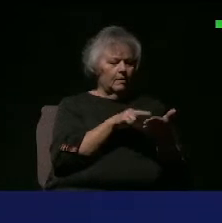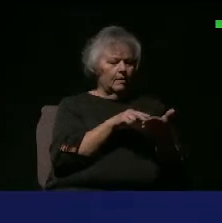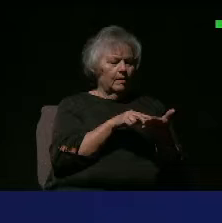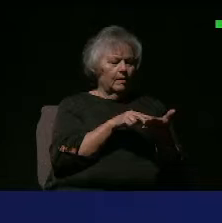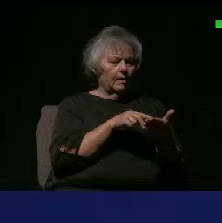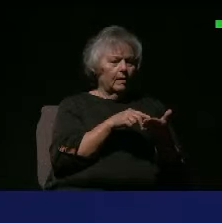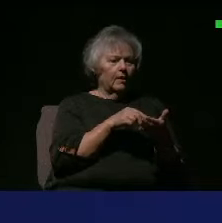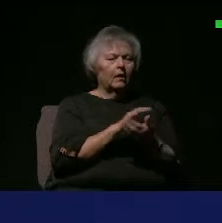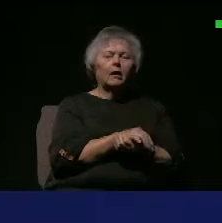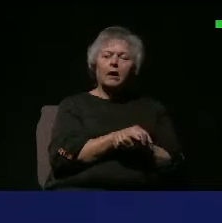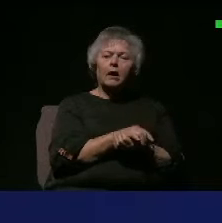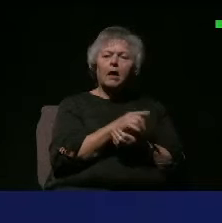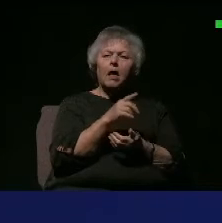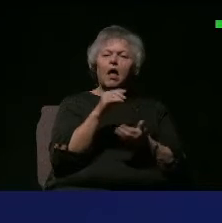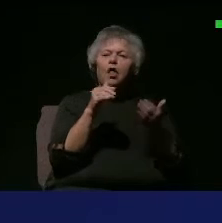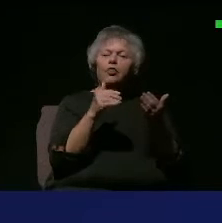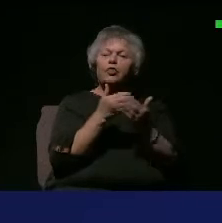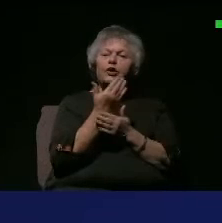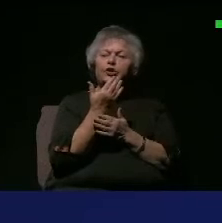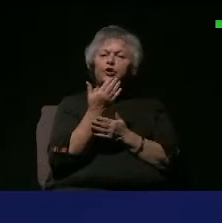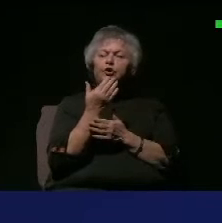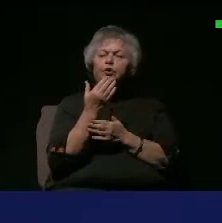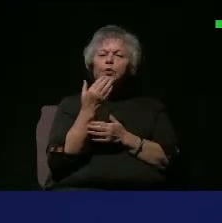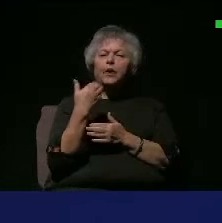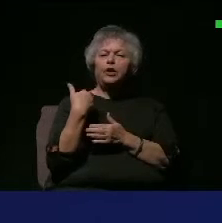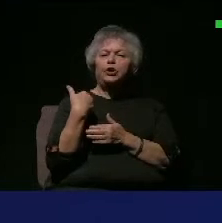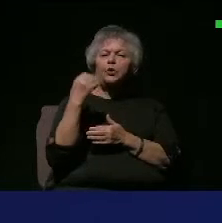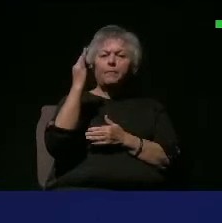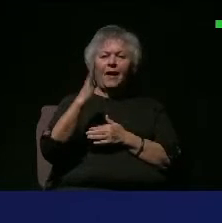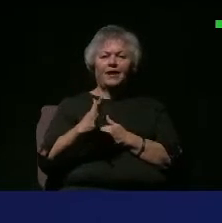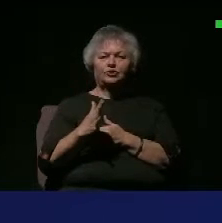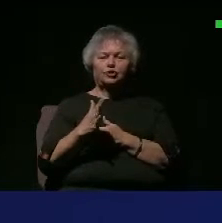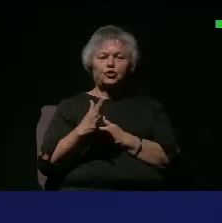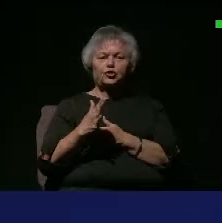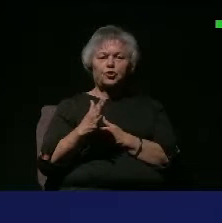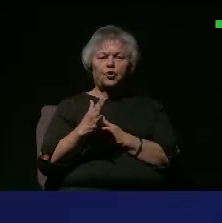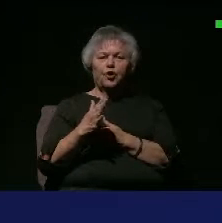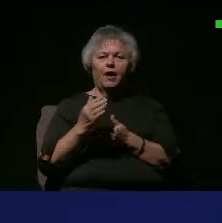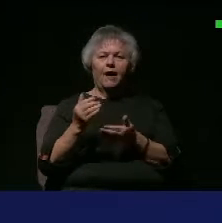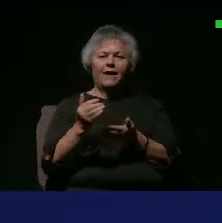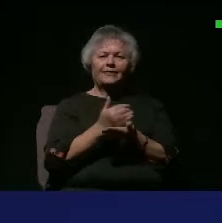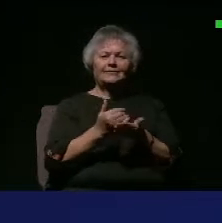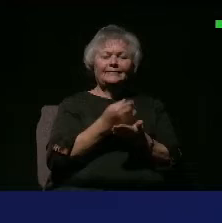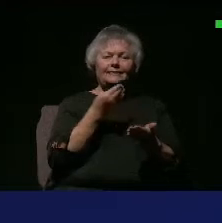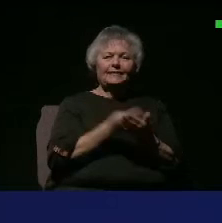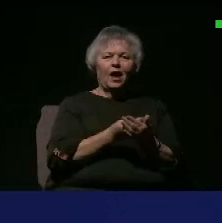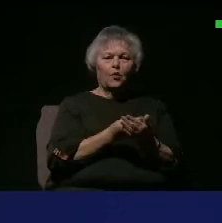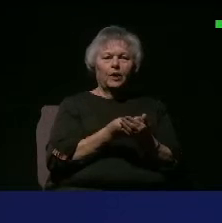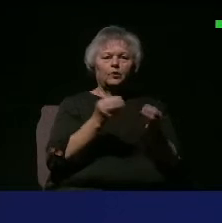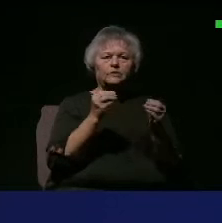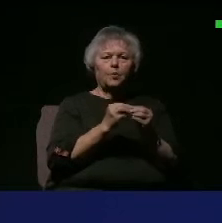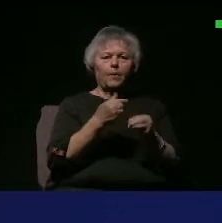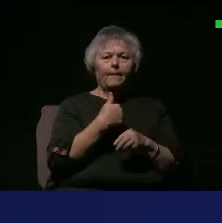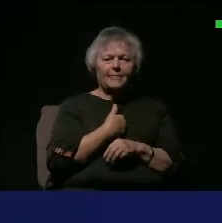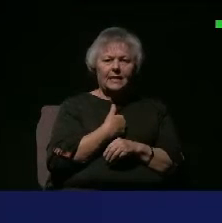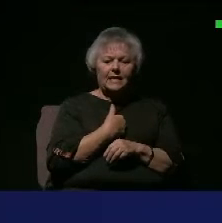that phrase screamed into my brain. It's not fair. I mean, I'd been there 2 years. He was